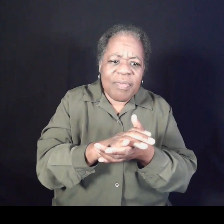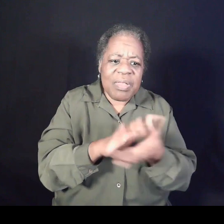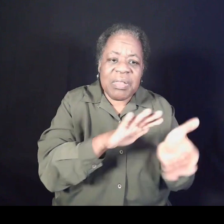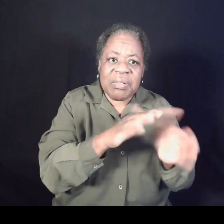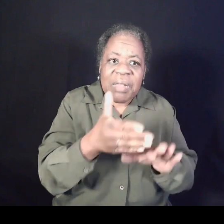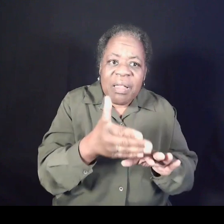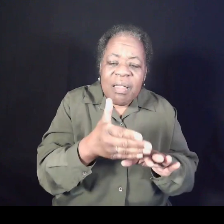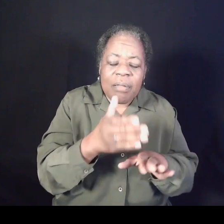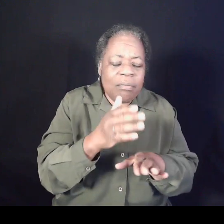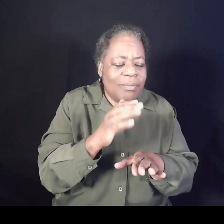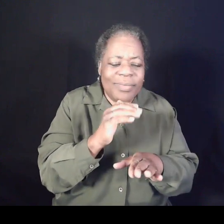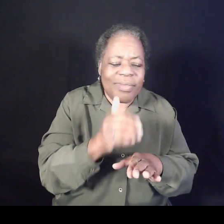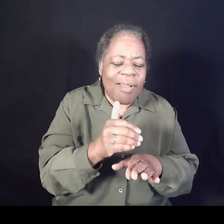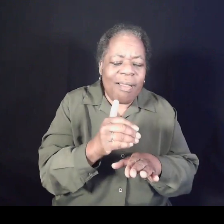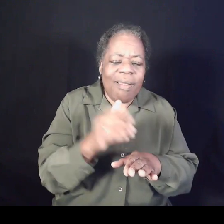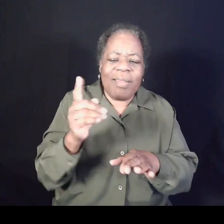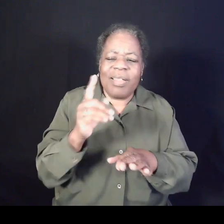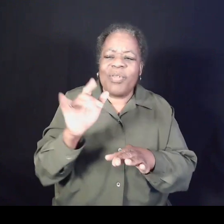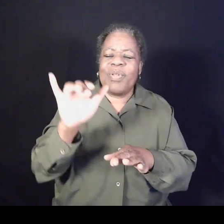have eternal life."